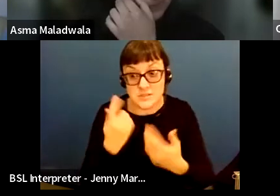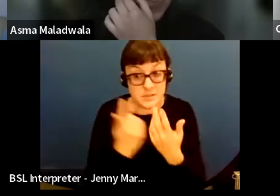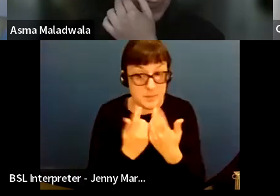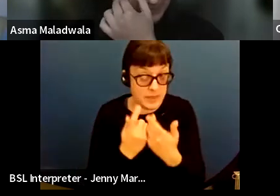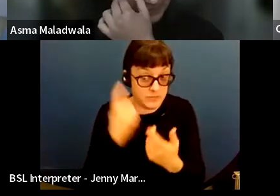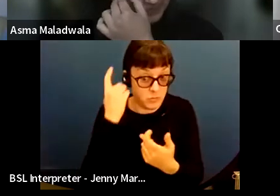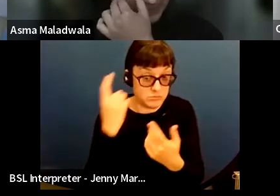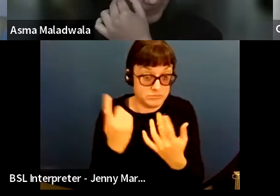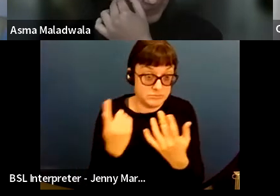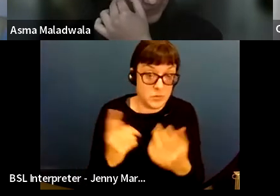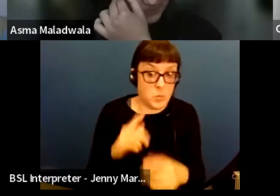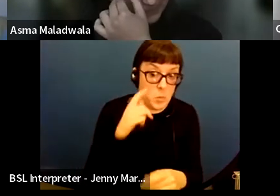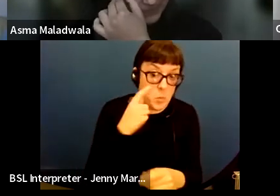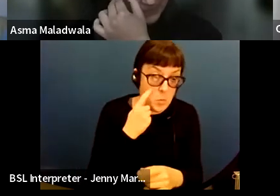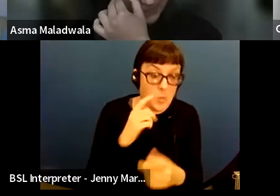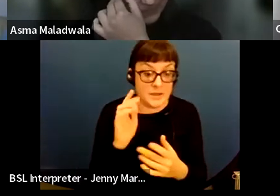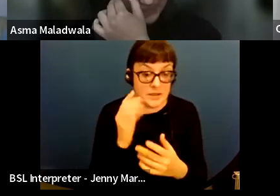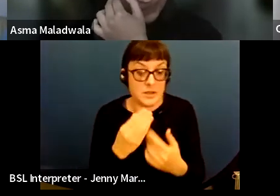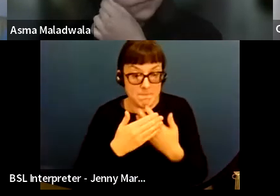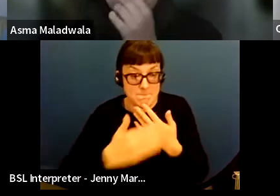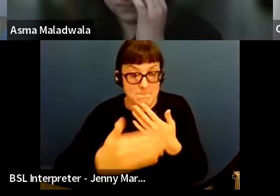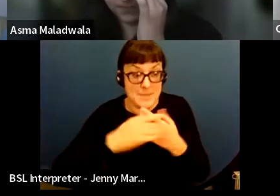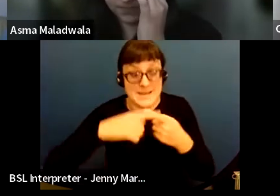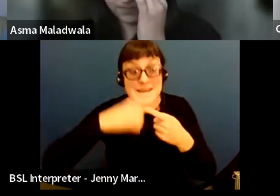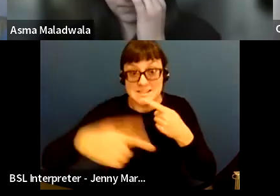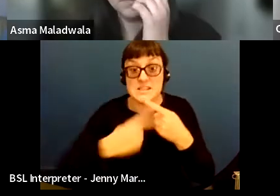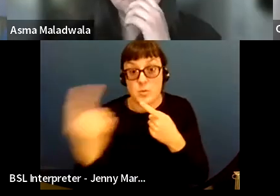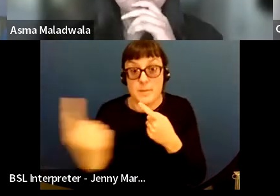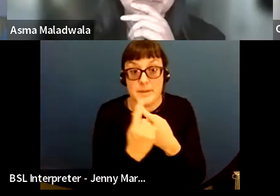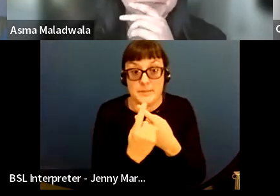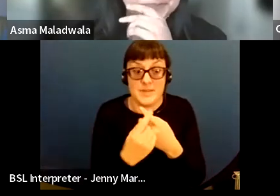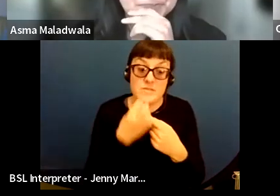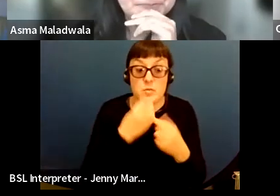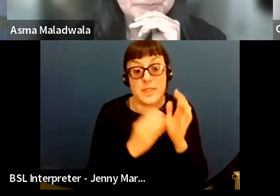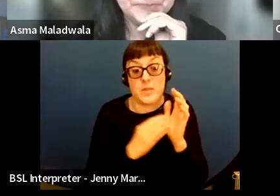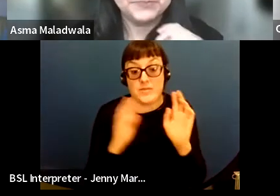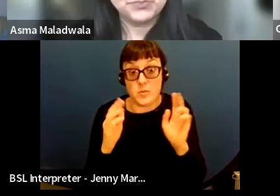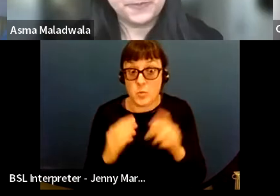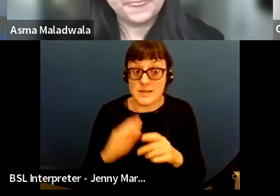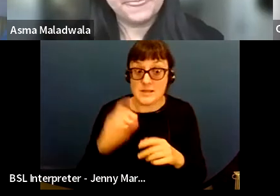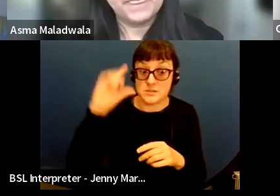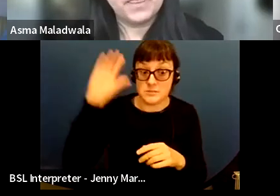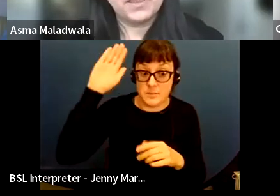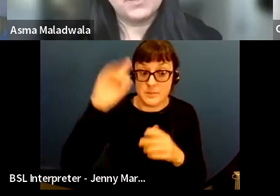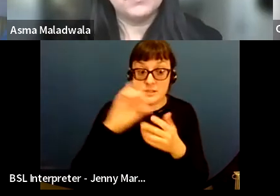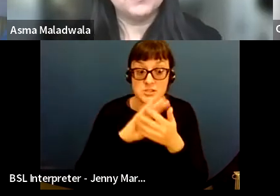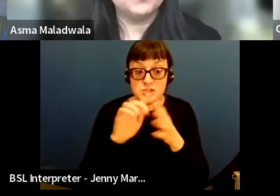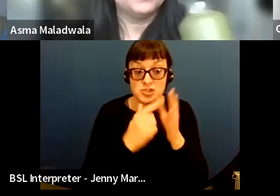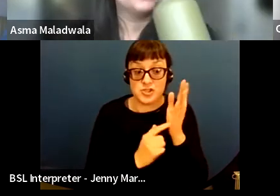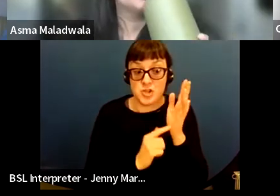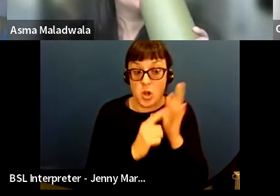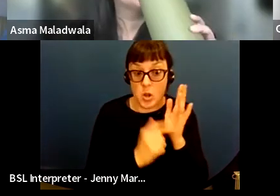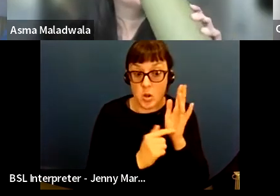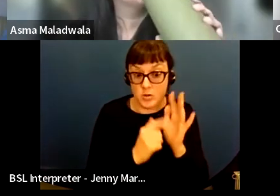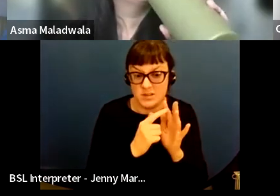to sort of watch out for in the coming year and over the next few months. But Charlotte, your hand's up too. So just a